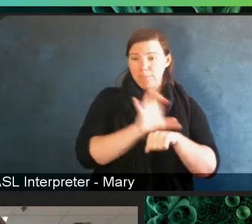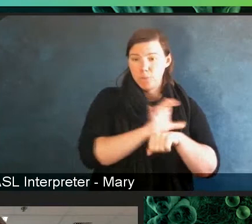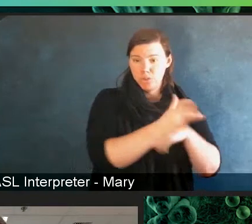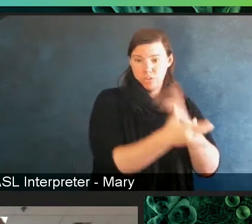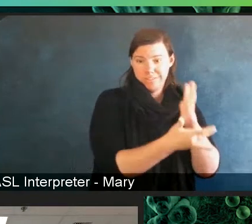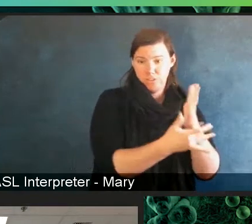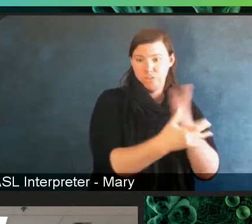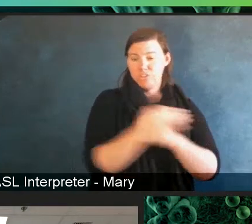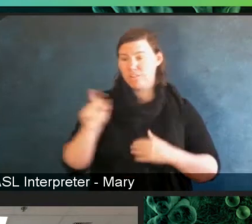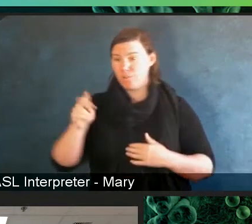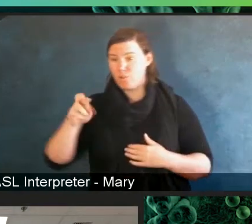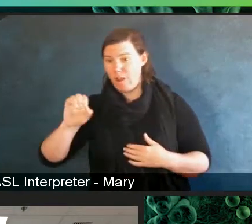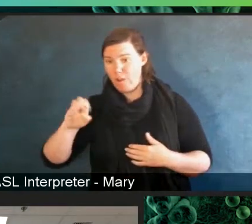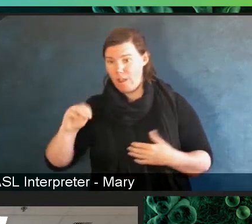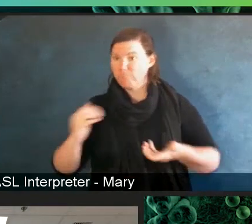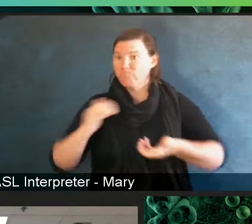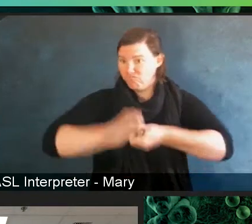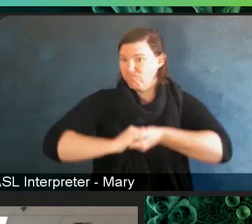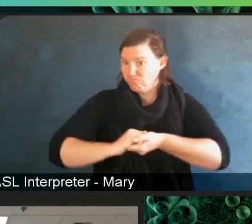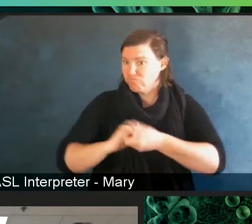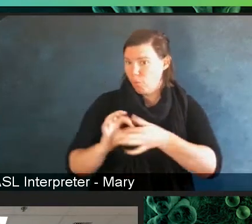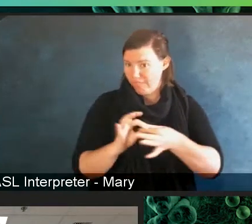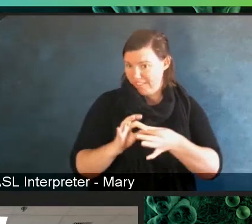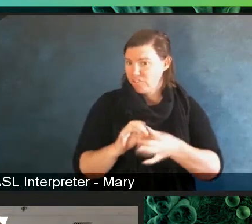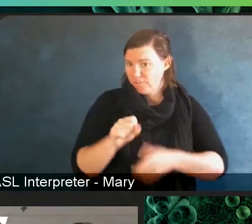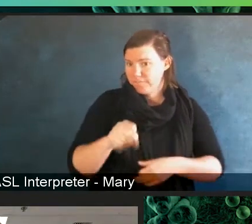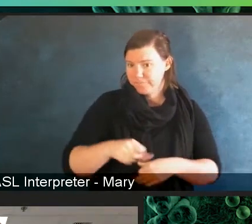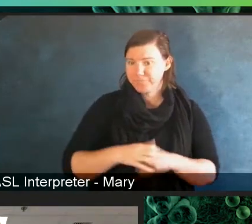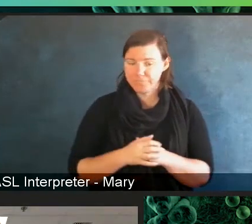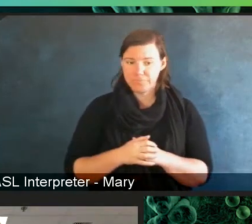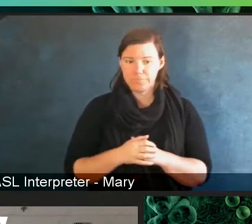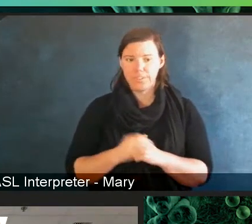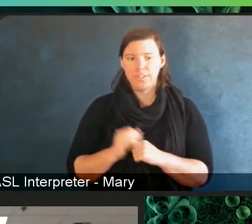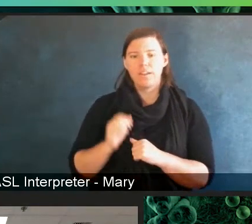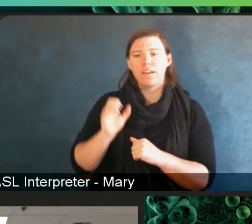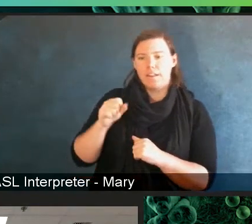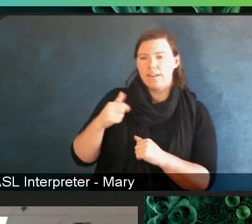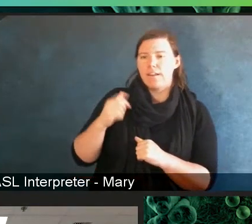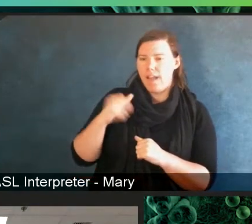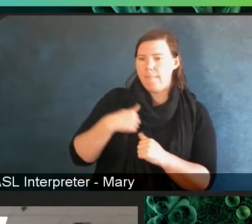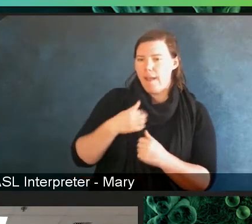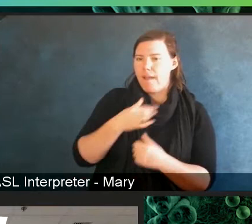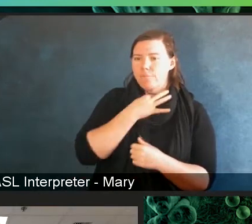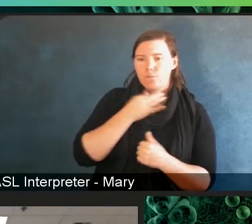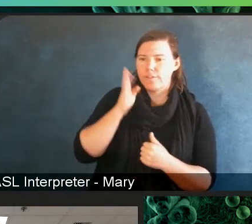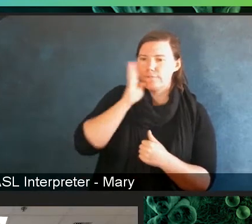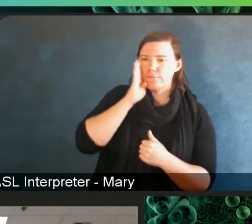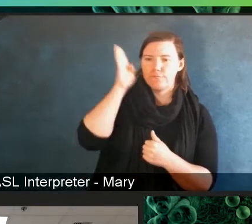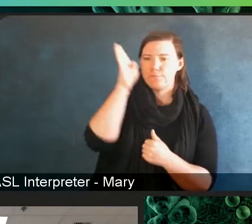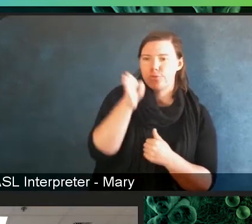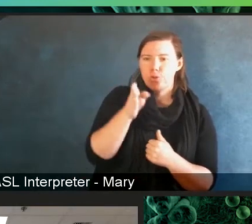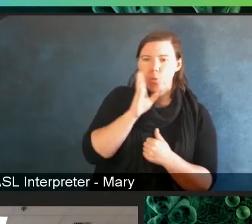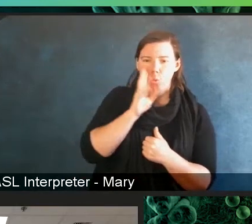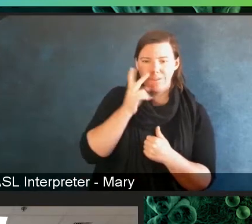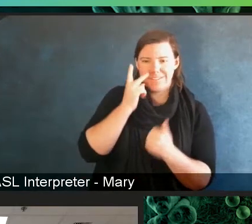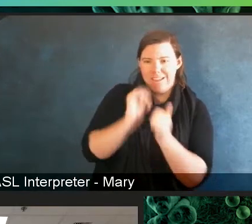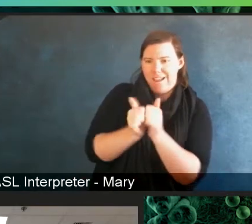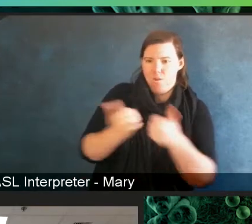learning and AI-enabled techniques, how we can really even advance this field even faster. And